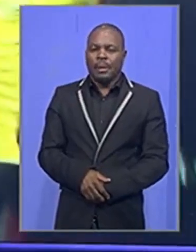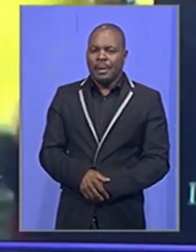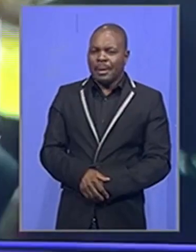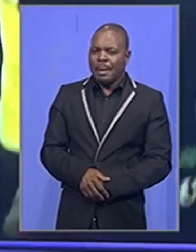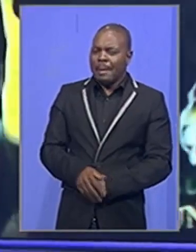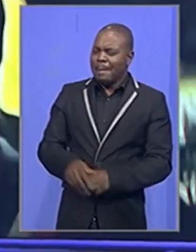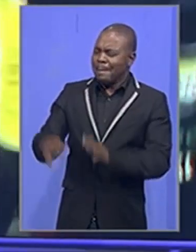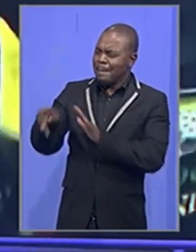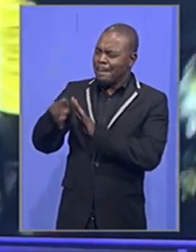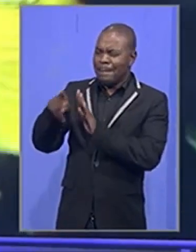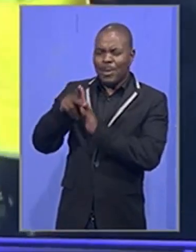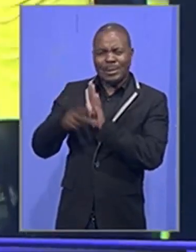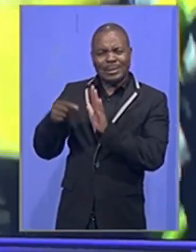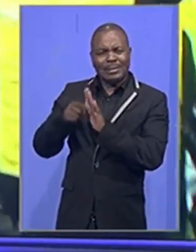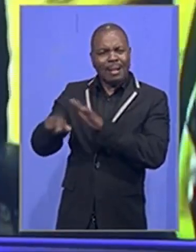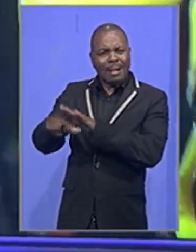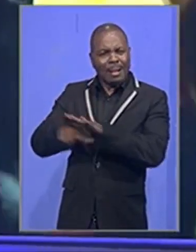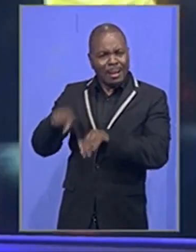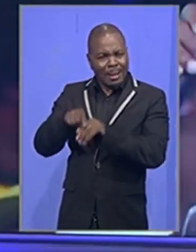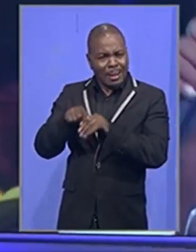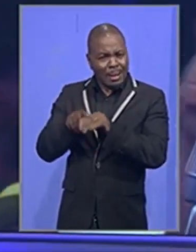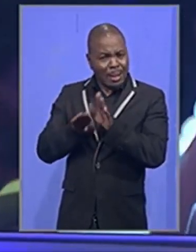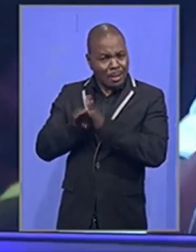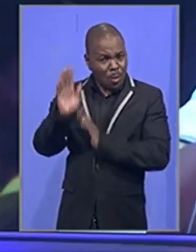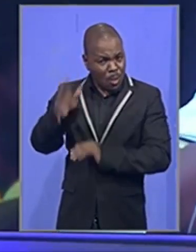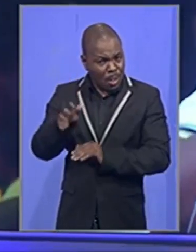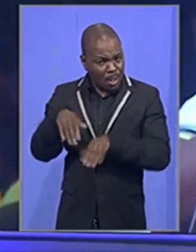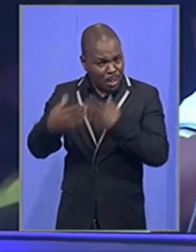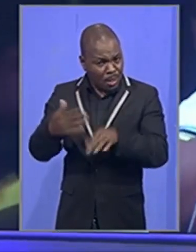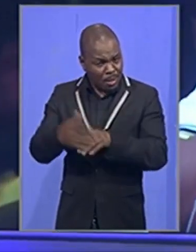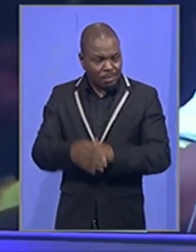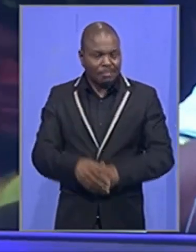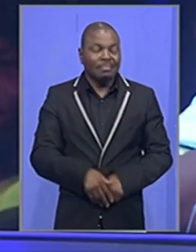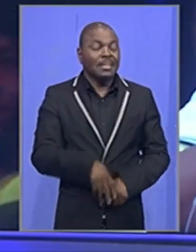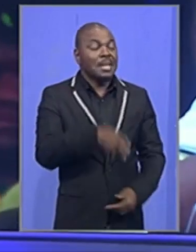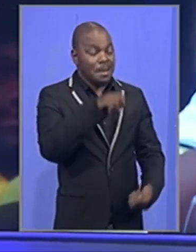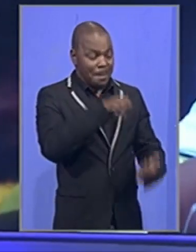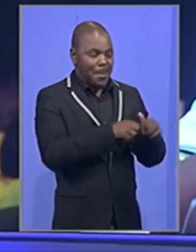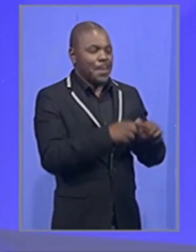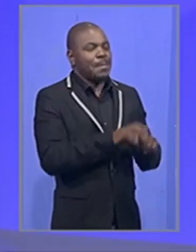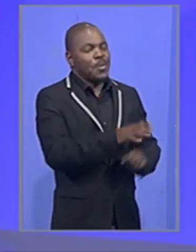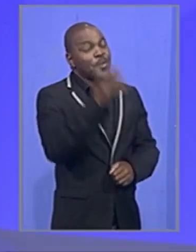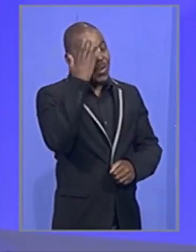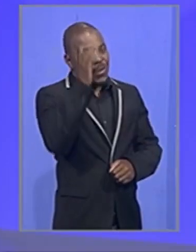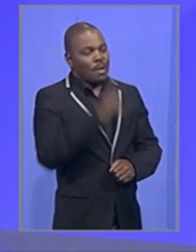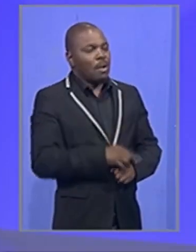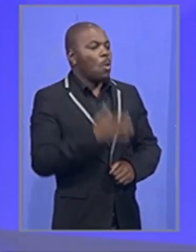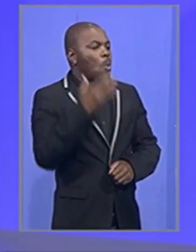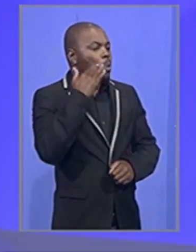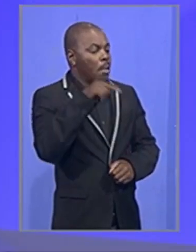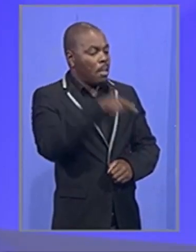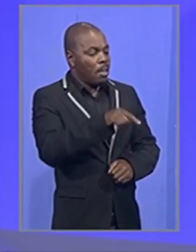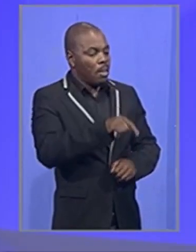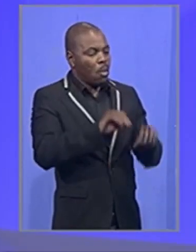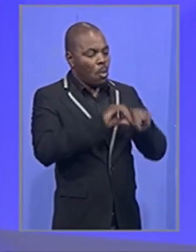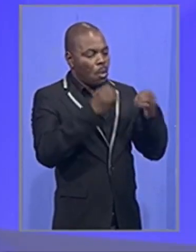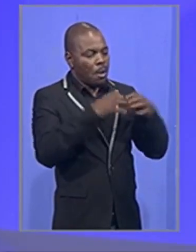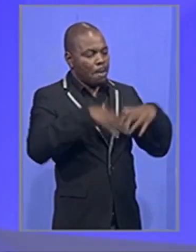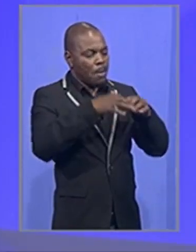le la mobu re tla bona le tswela pele tje Mamkwena ke bothata ntho ya bohloko ke hore wa tseba hore ha mokgatlo ona o no thewa ka